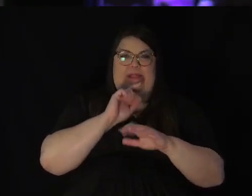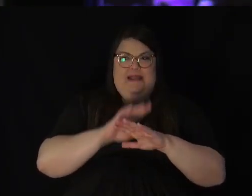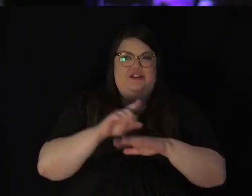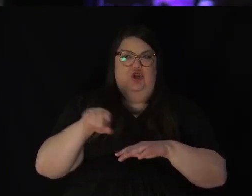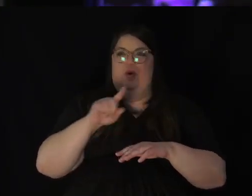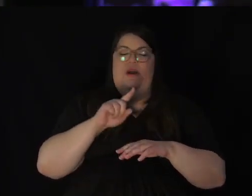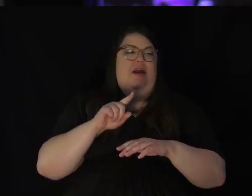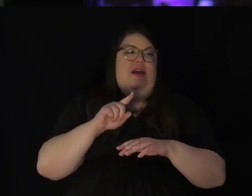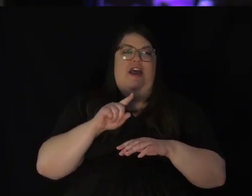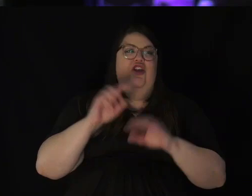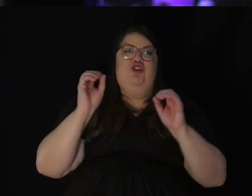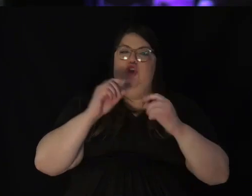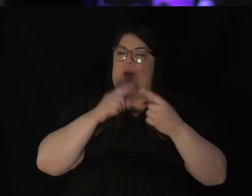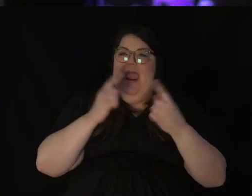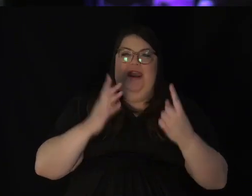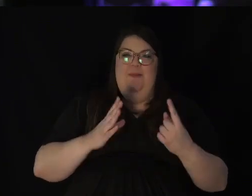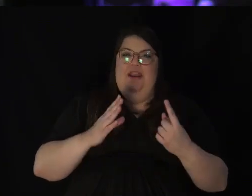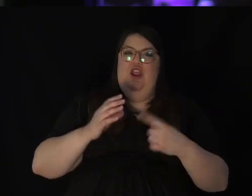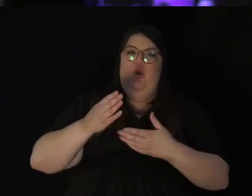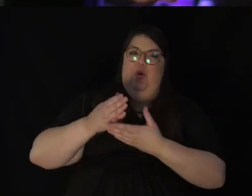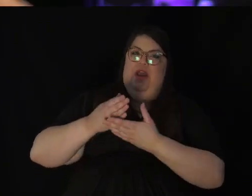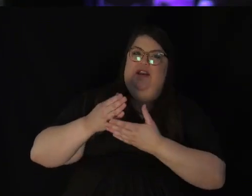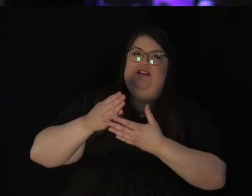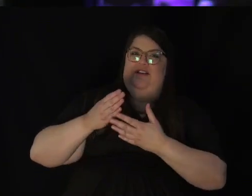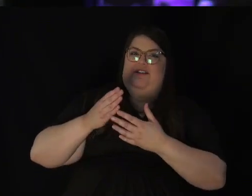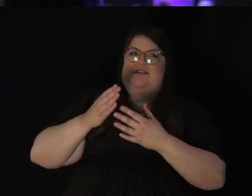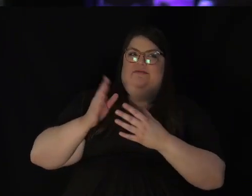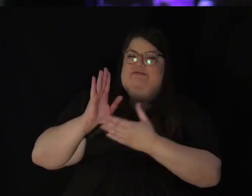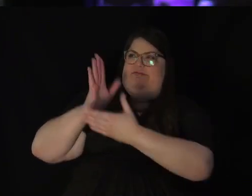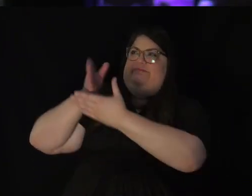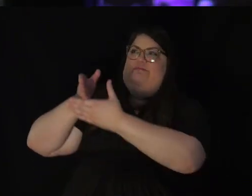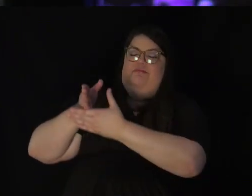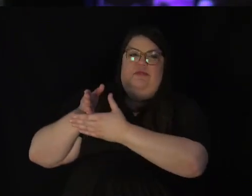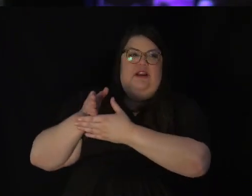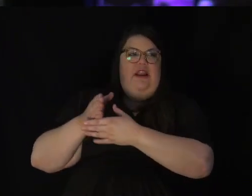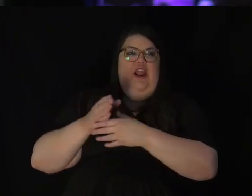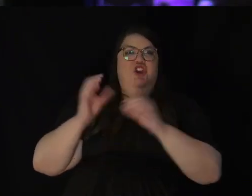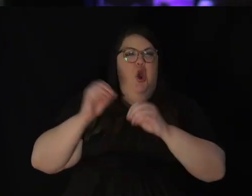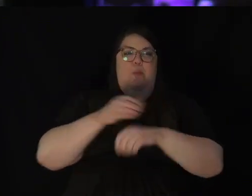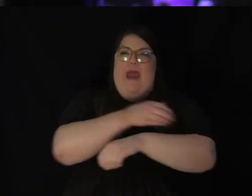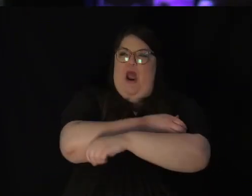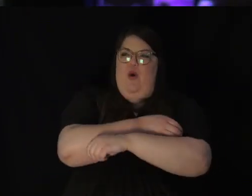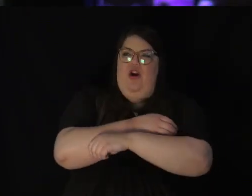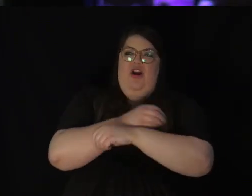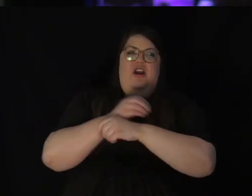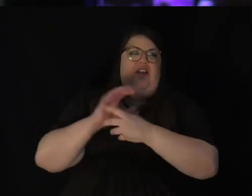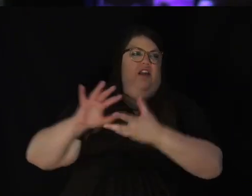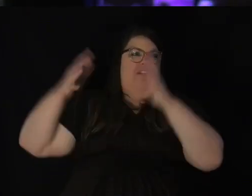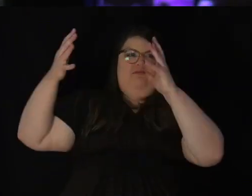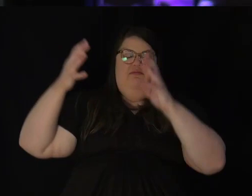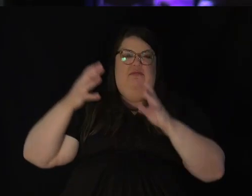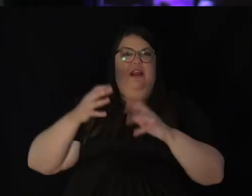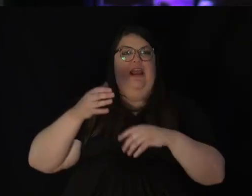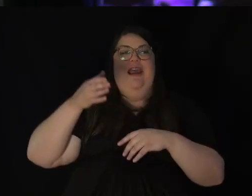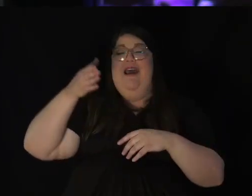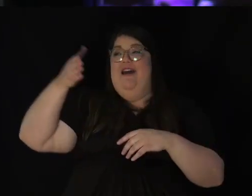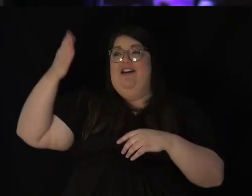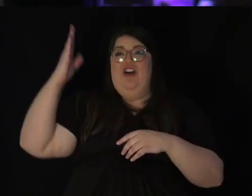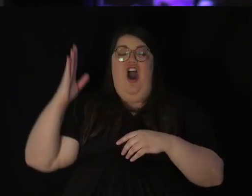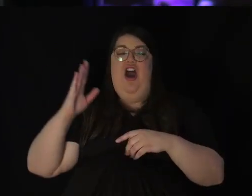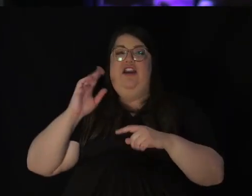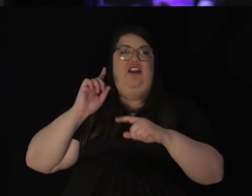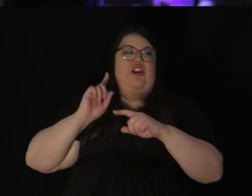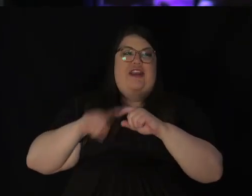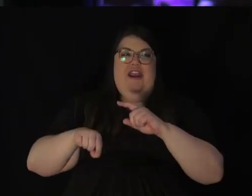can stand against it, and there's no power that can interfere with it. He is not a God of to pull bait and